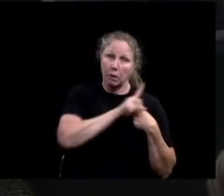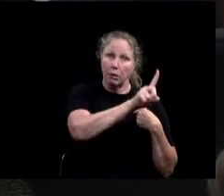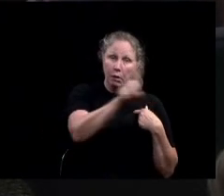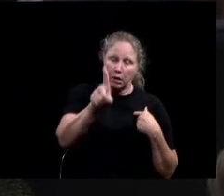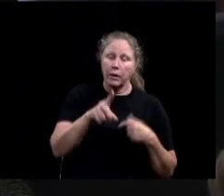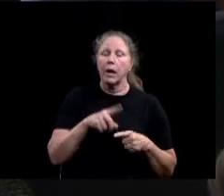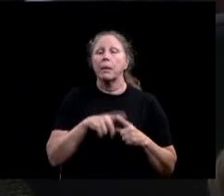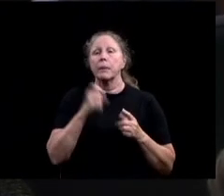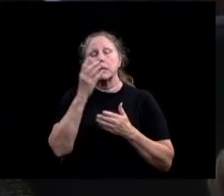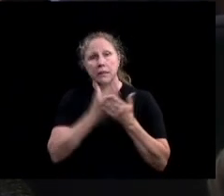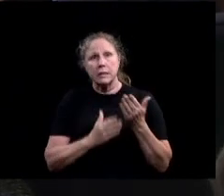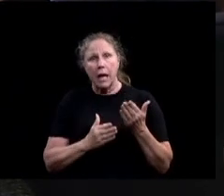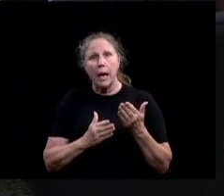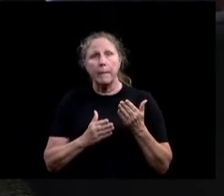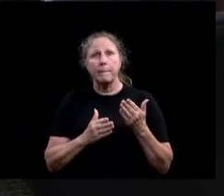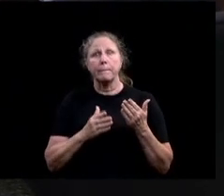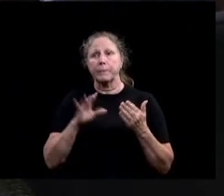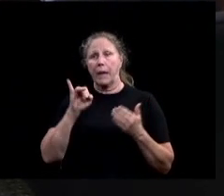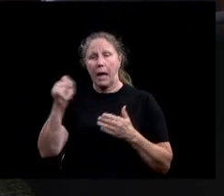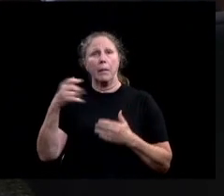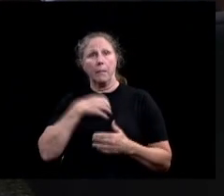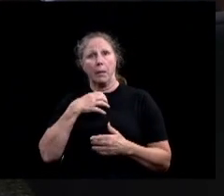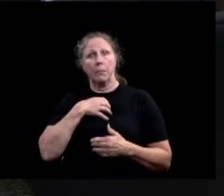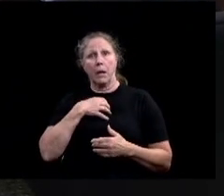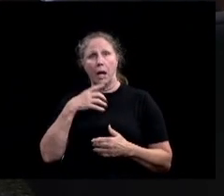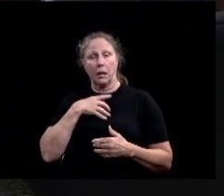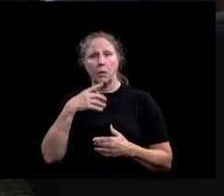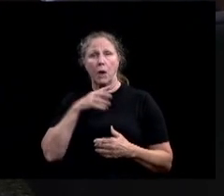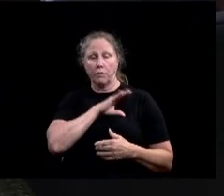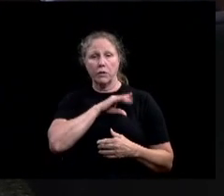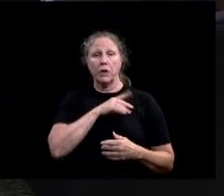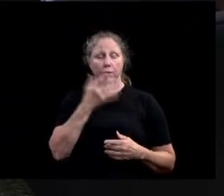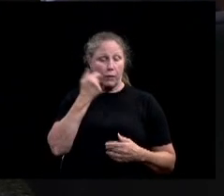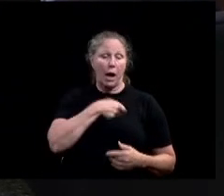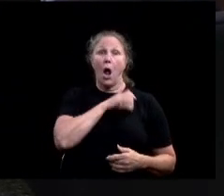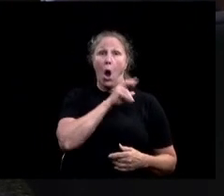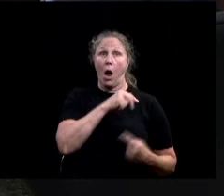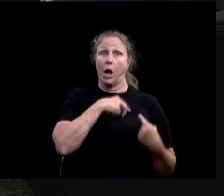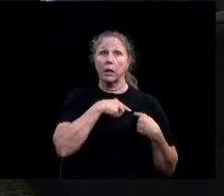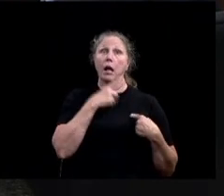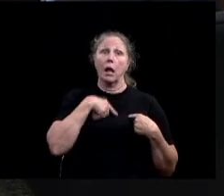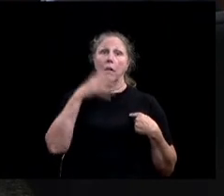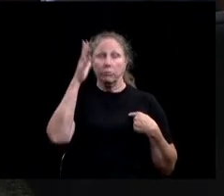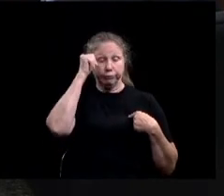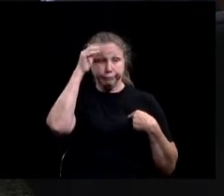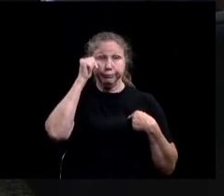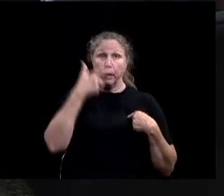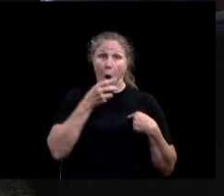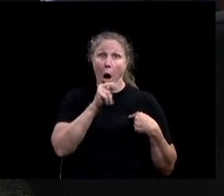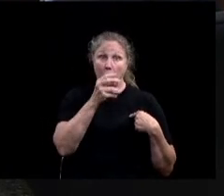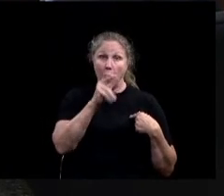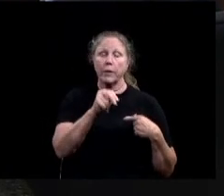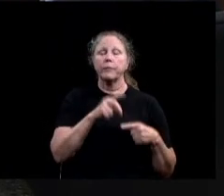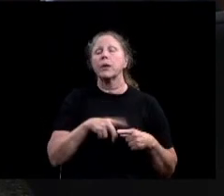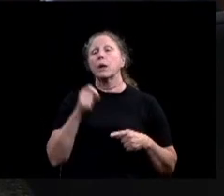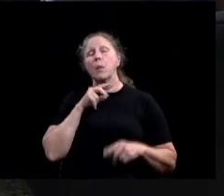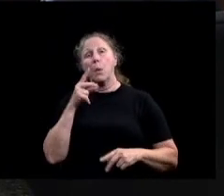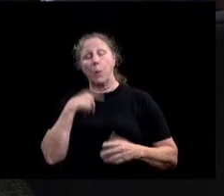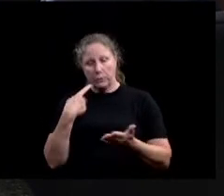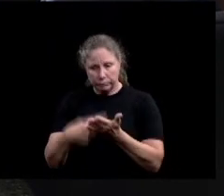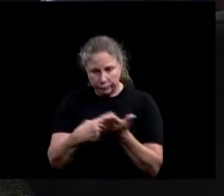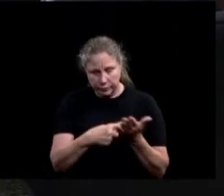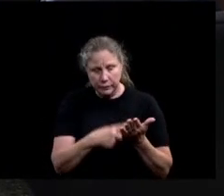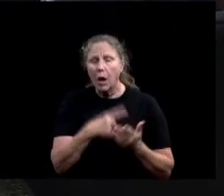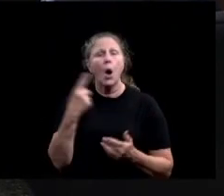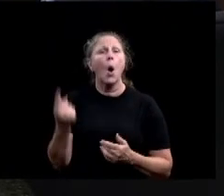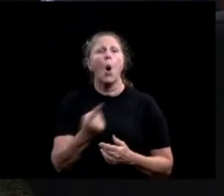when officers have failed to turn on their cameras. And every time when we review the situation, inevitably somebody else's body camera caught it, and you